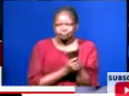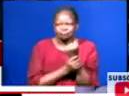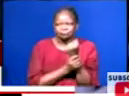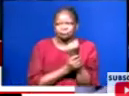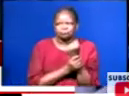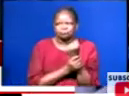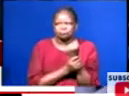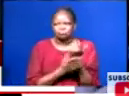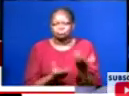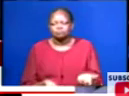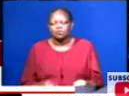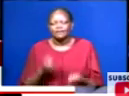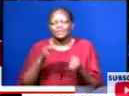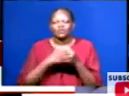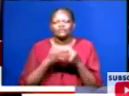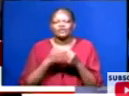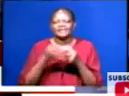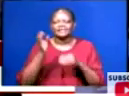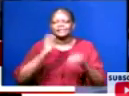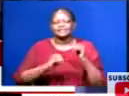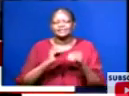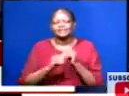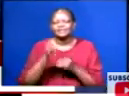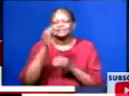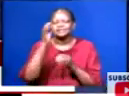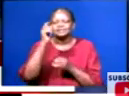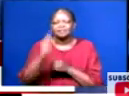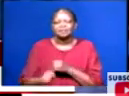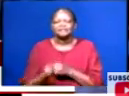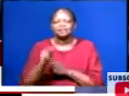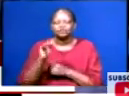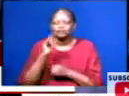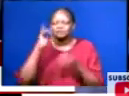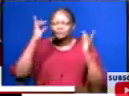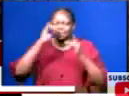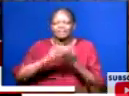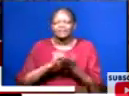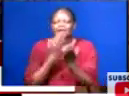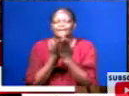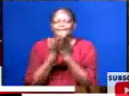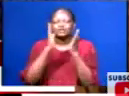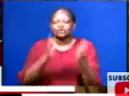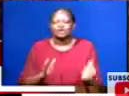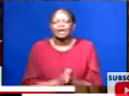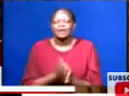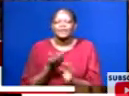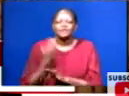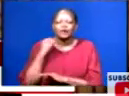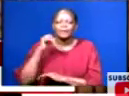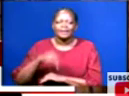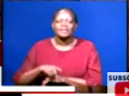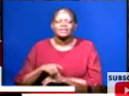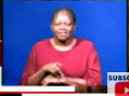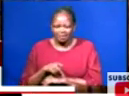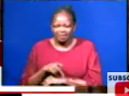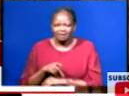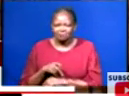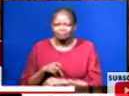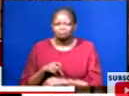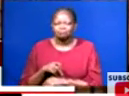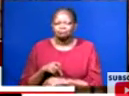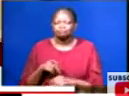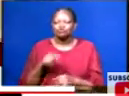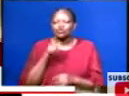in the August election. Justice Nyakundi ruled that the petitioner and former MP Ahmed Abdi Salan did